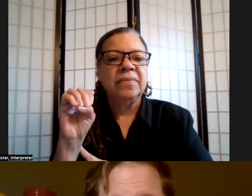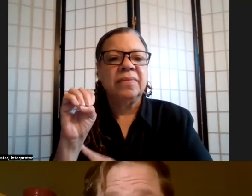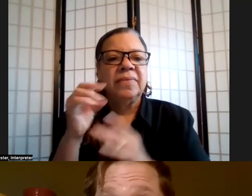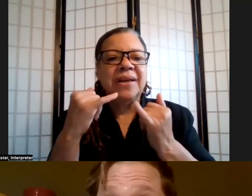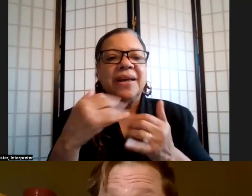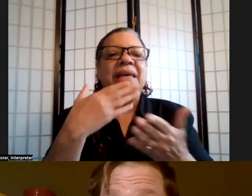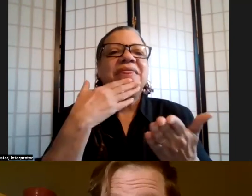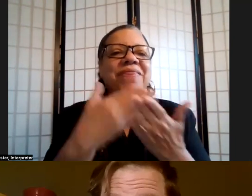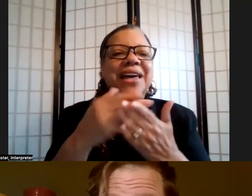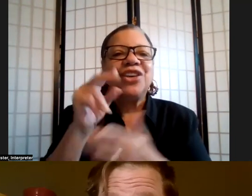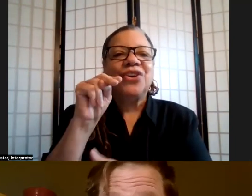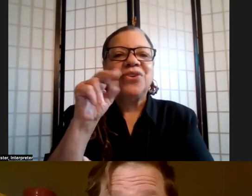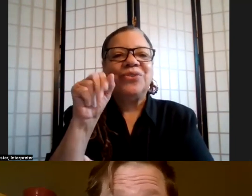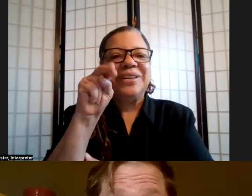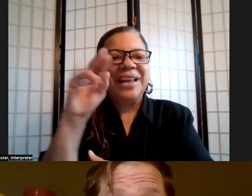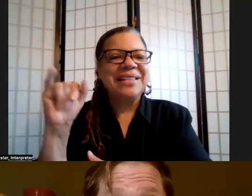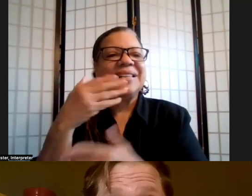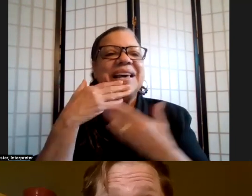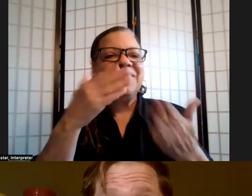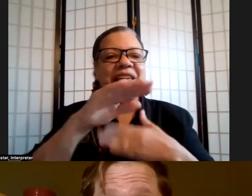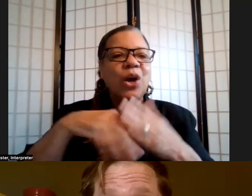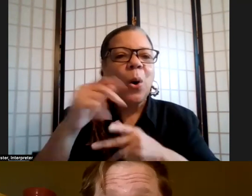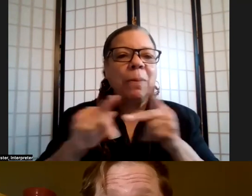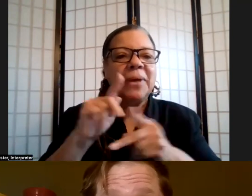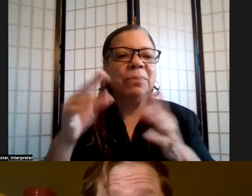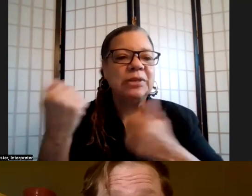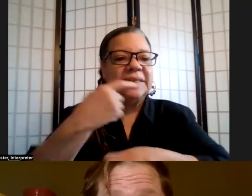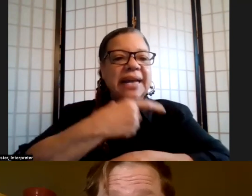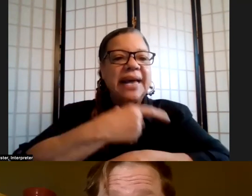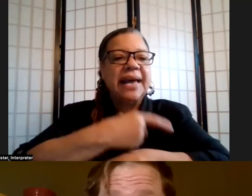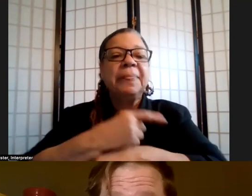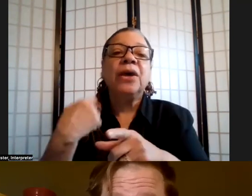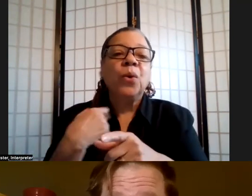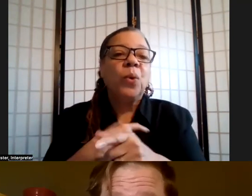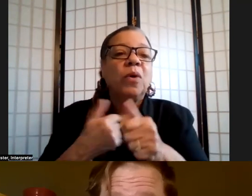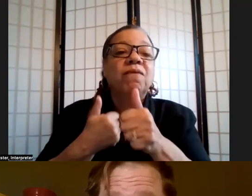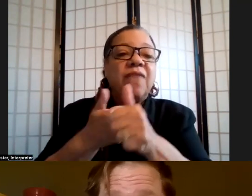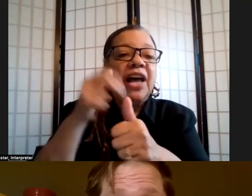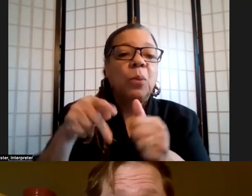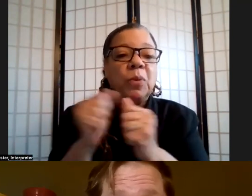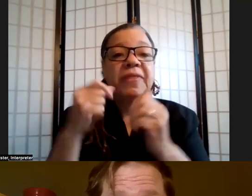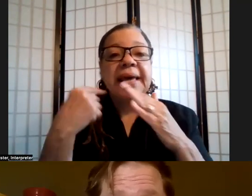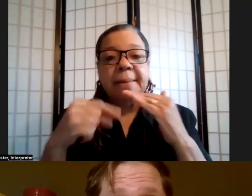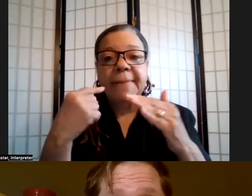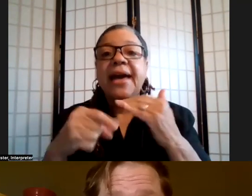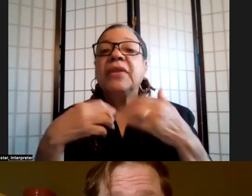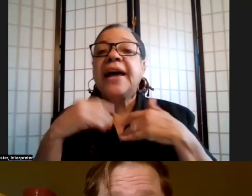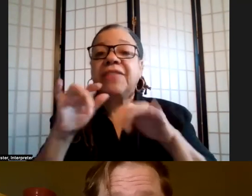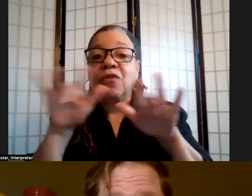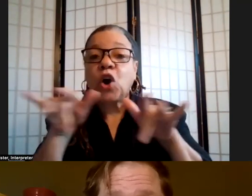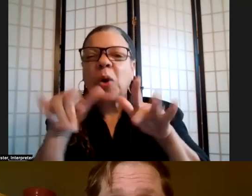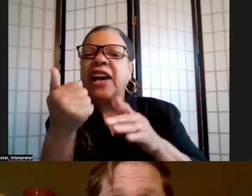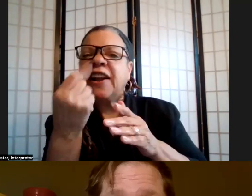Yes, thank you, Nancy. And thank you, everyone, today. So just so you all know, we'll be following up with an email after this that'll have a recording in a couple of